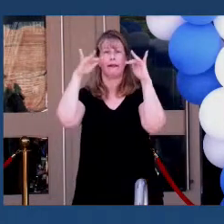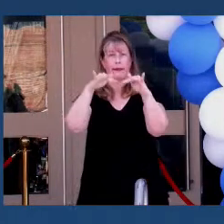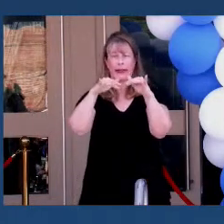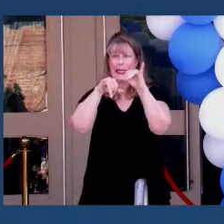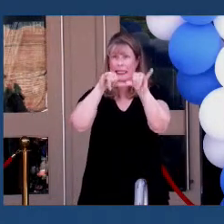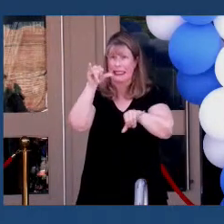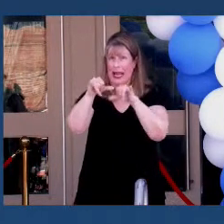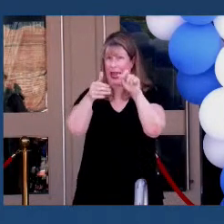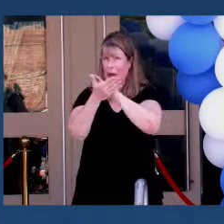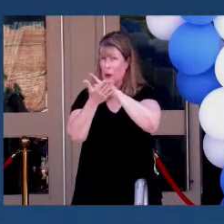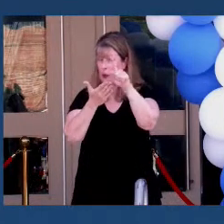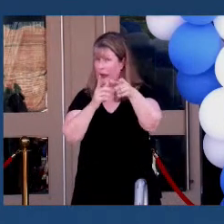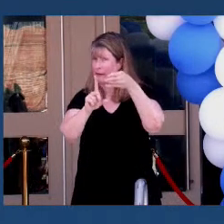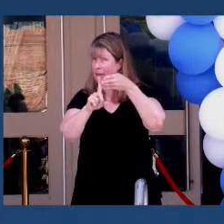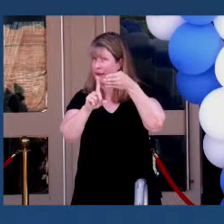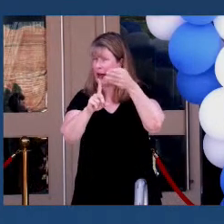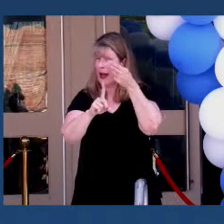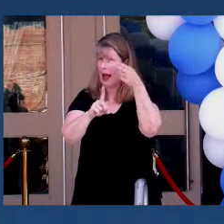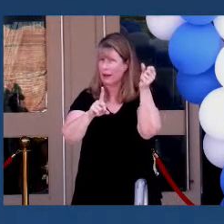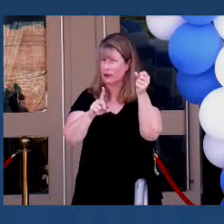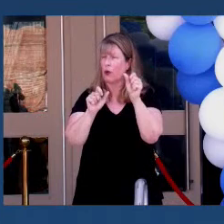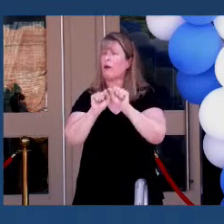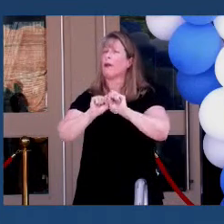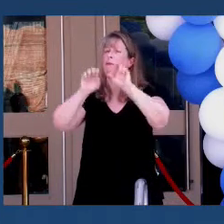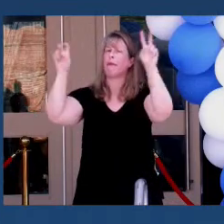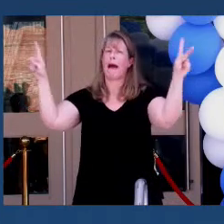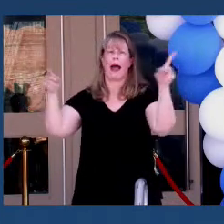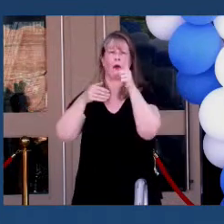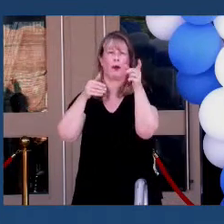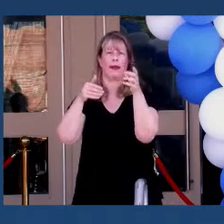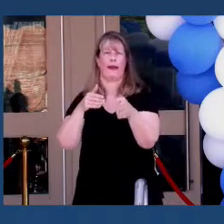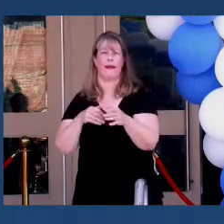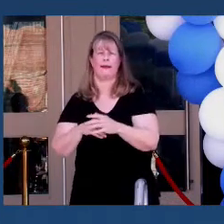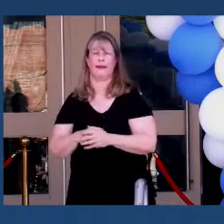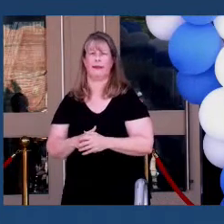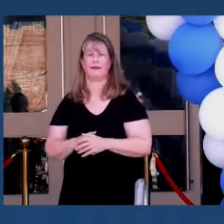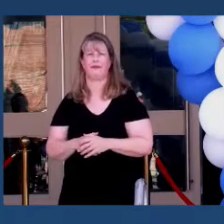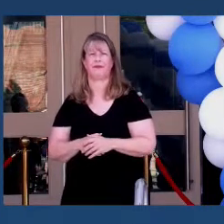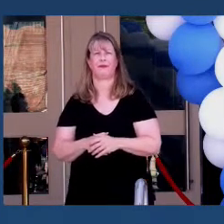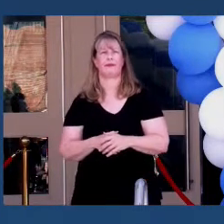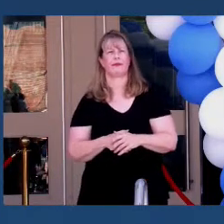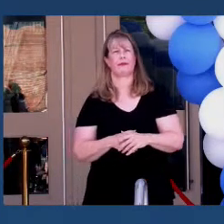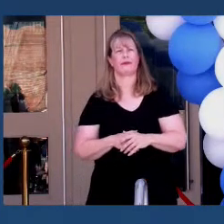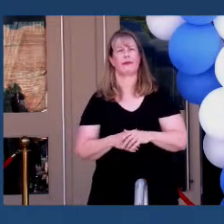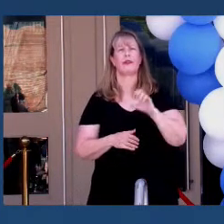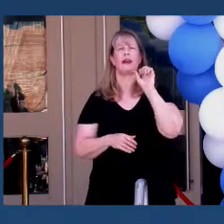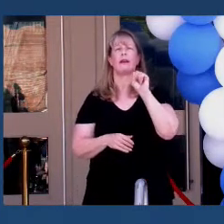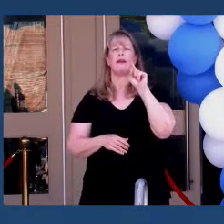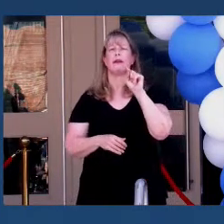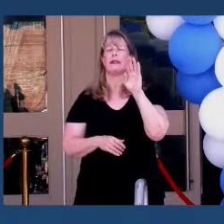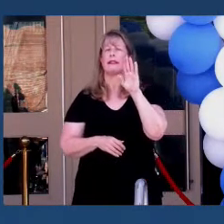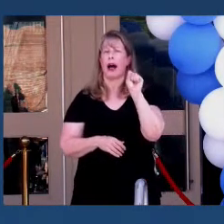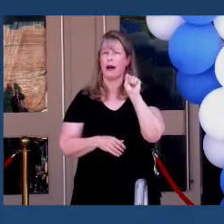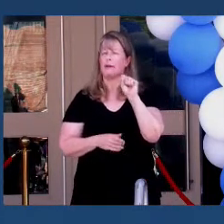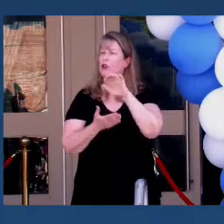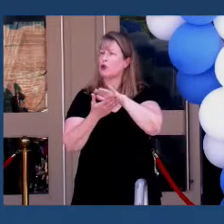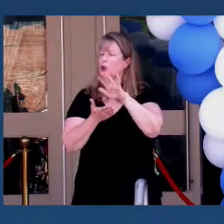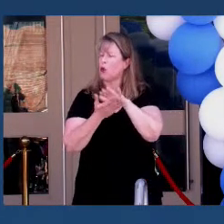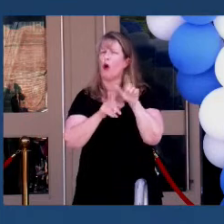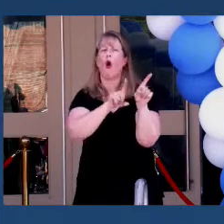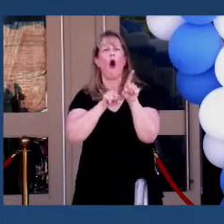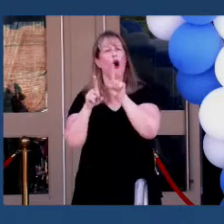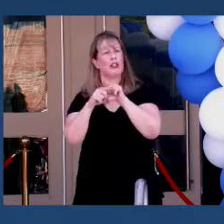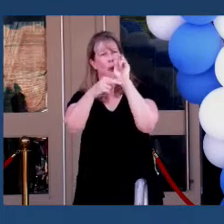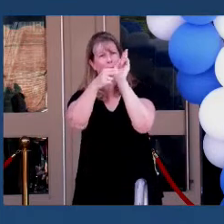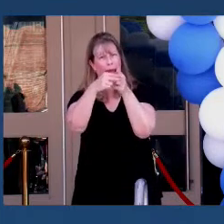weekends. So these are important things. Stubbs School, these are named after African American people. So know it.